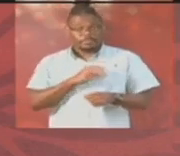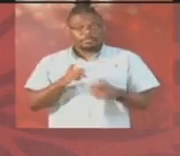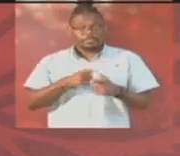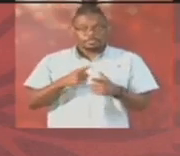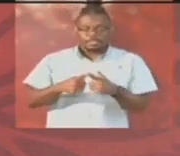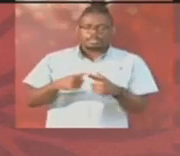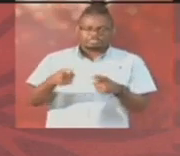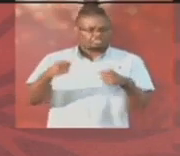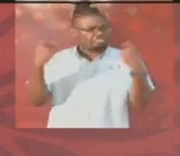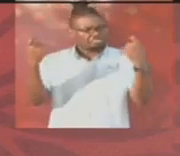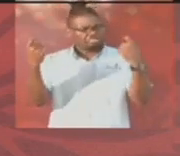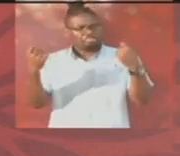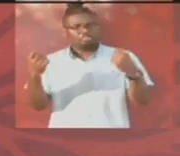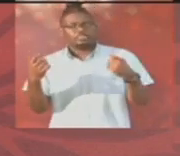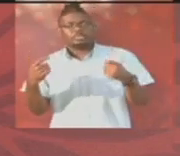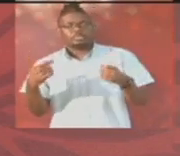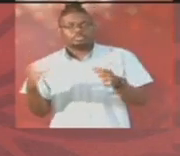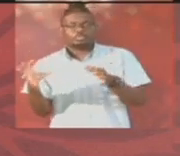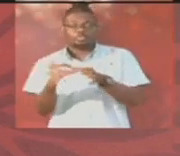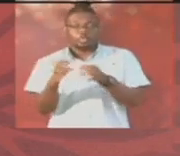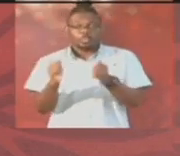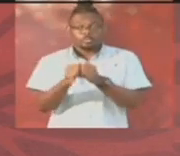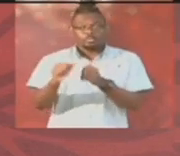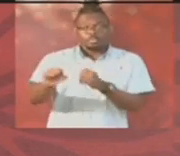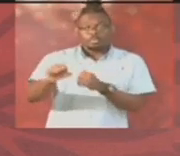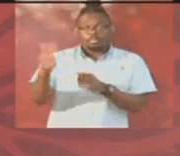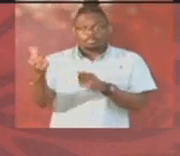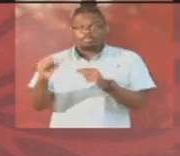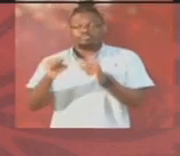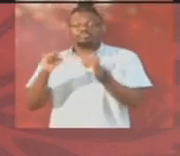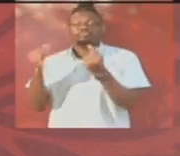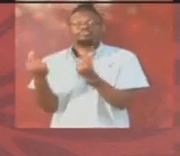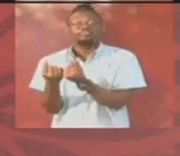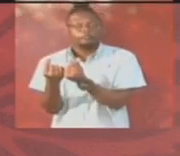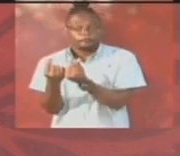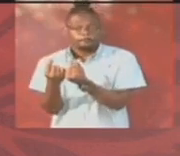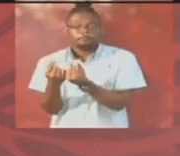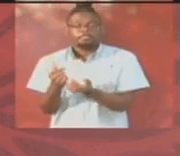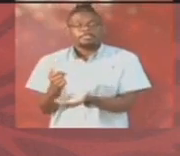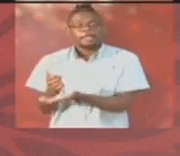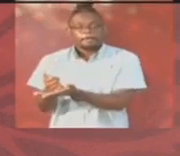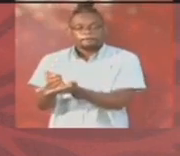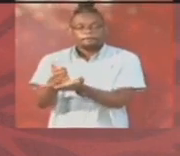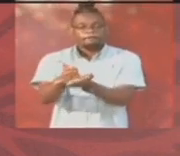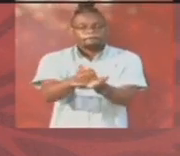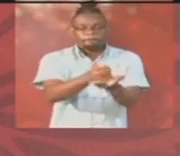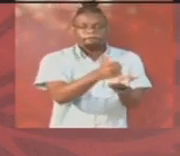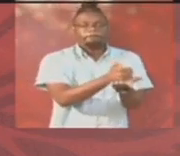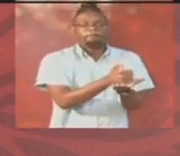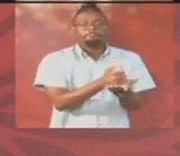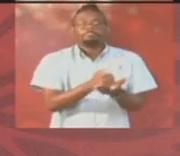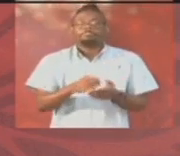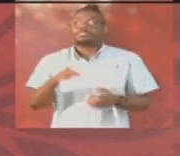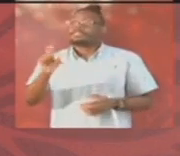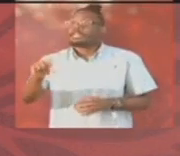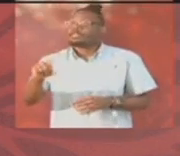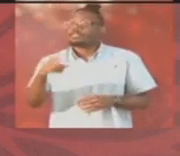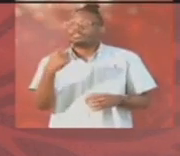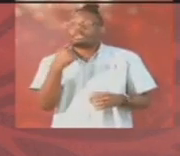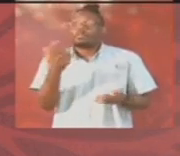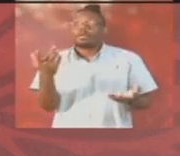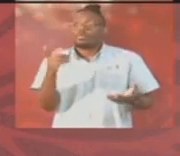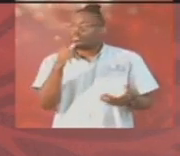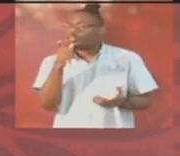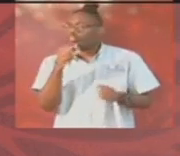partnered with various organizations who all assisted in this initiative. And I need to mention them this morning because a great deal